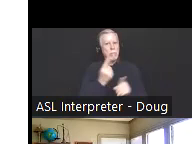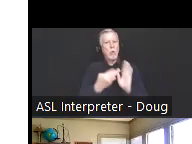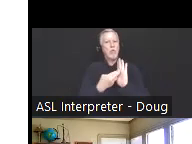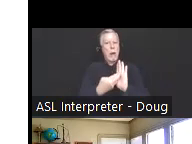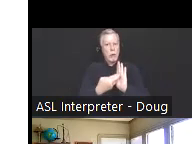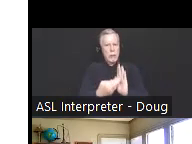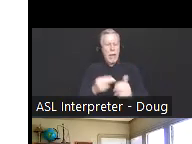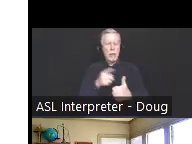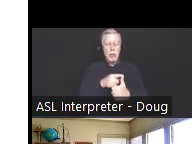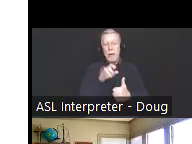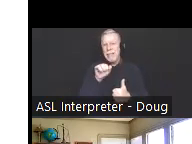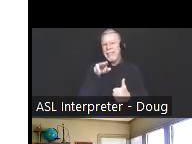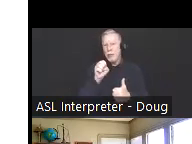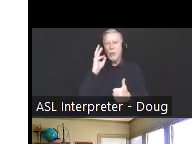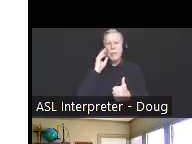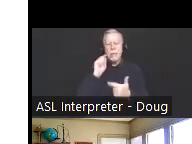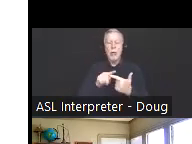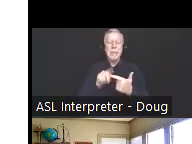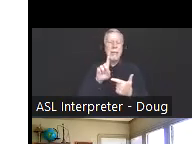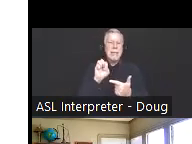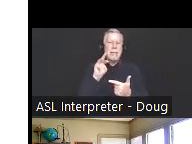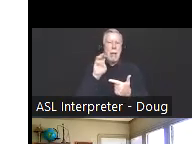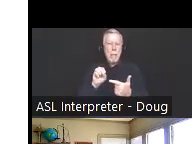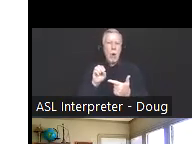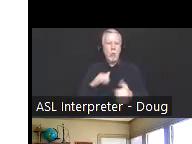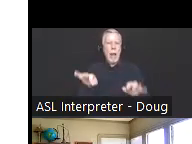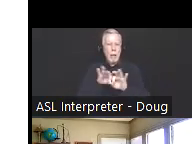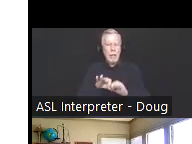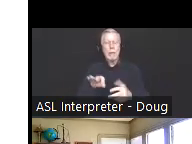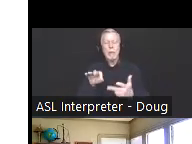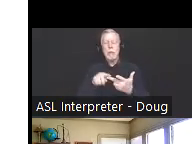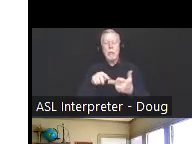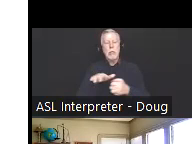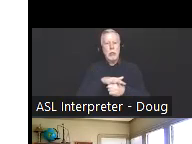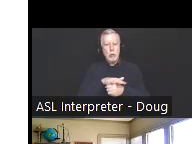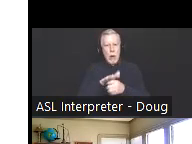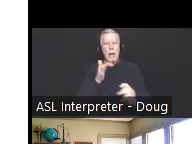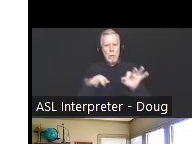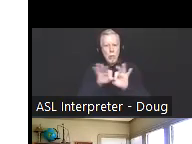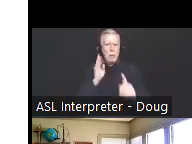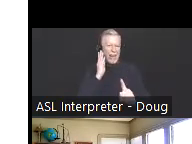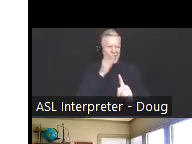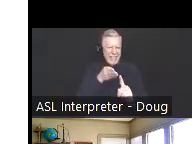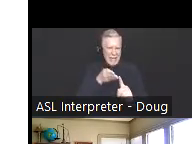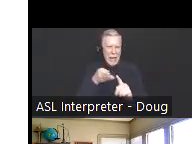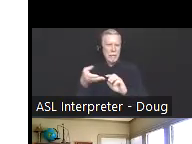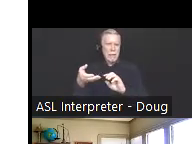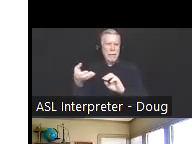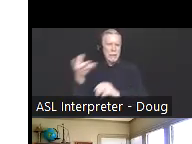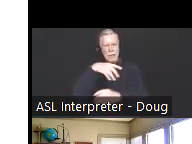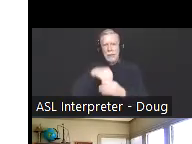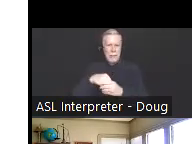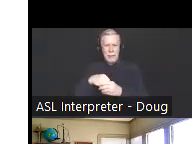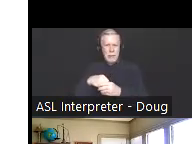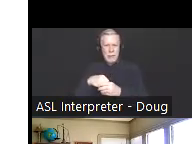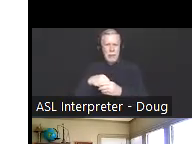experience, demographic relevance, geographic relevance, and direct engagement. They're a better copy of this